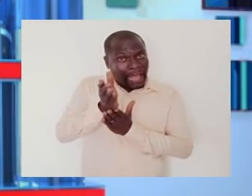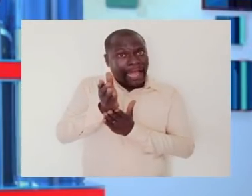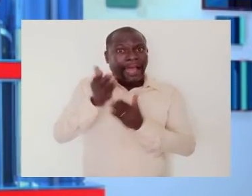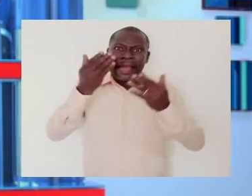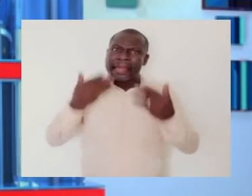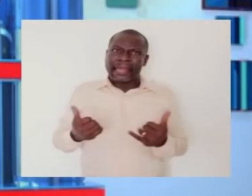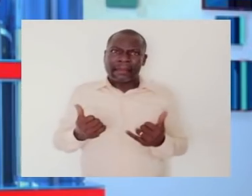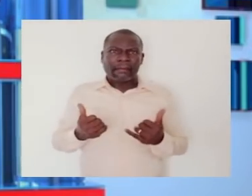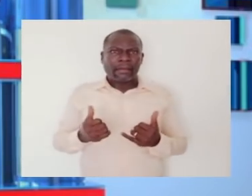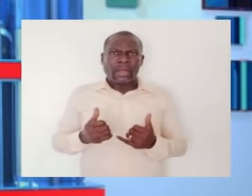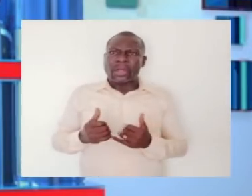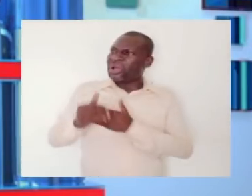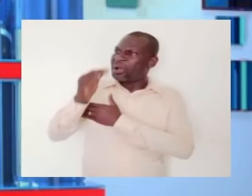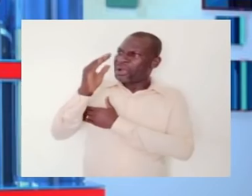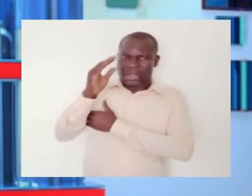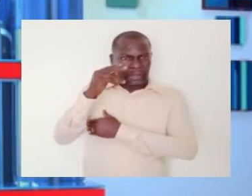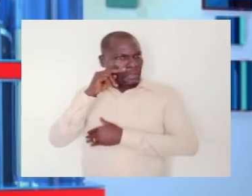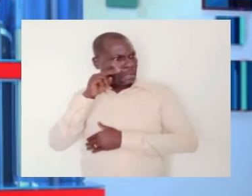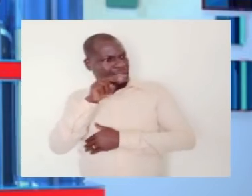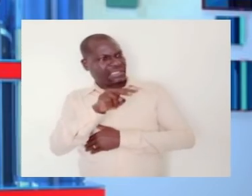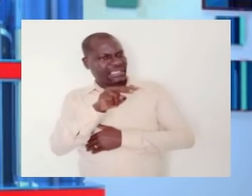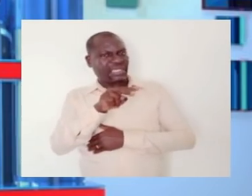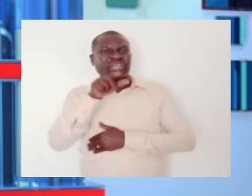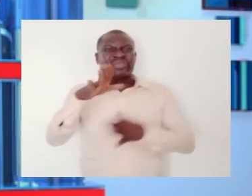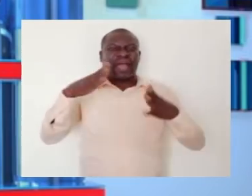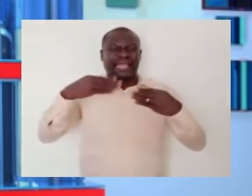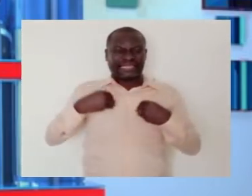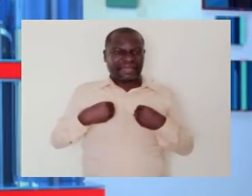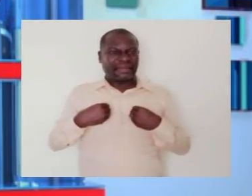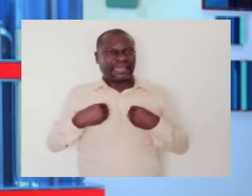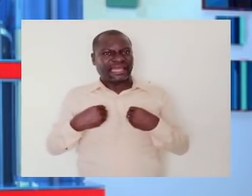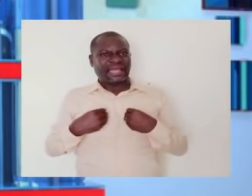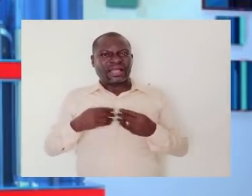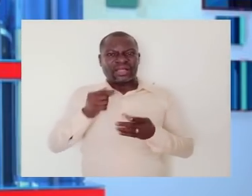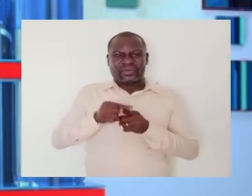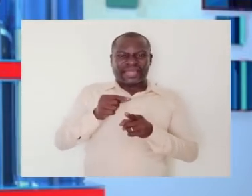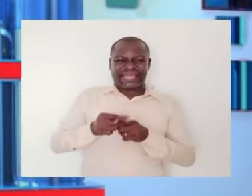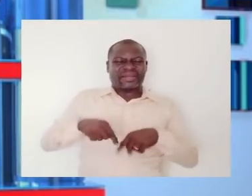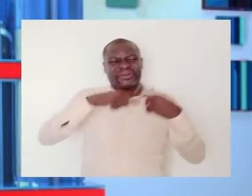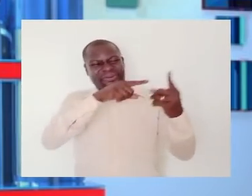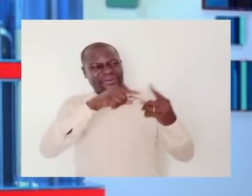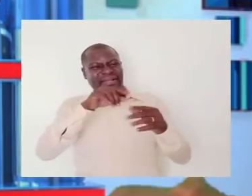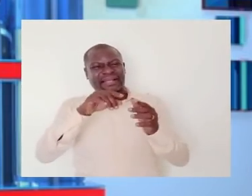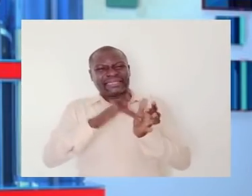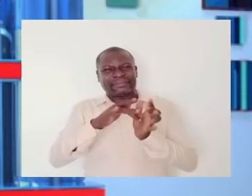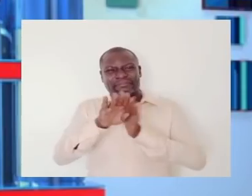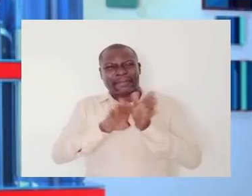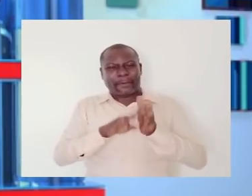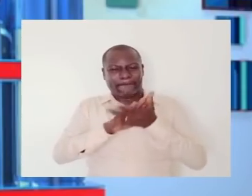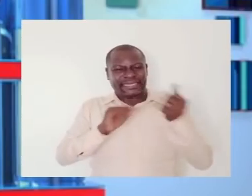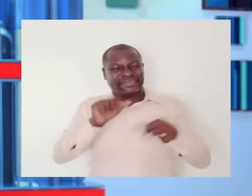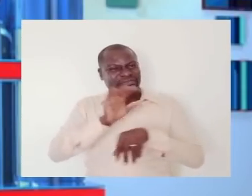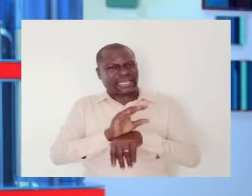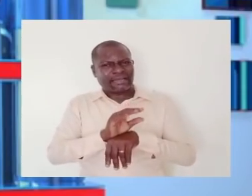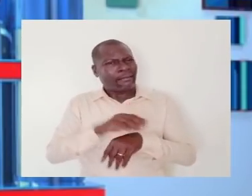Enti na, suwamu fomu kwanso, enyu wa mwini ya manu wa se, sawaji asemne didia, enye, go to Bible Believing Church. Nambisa wa